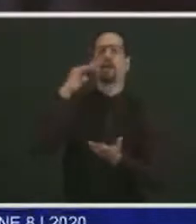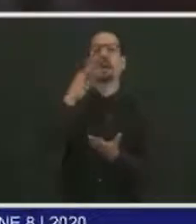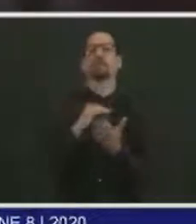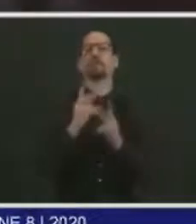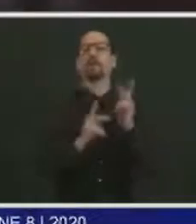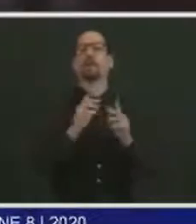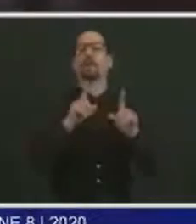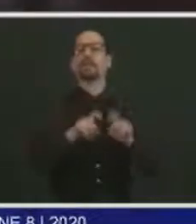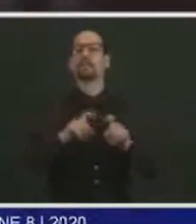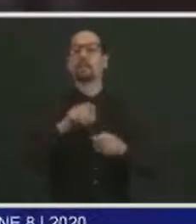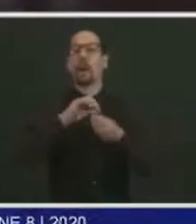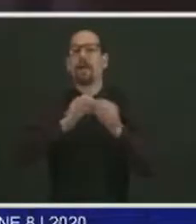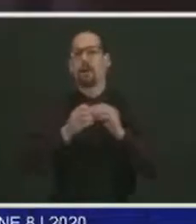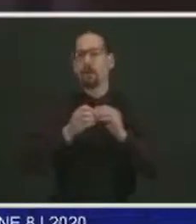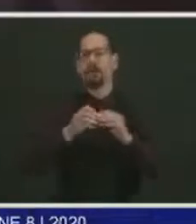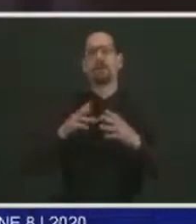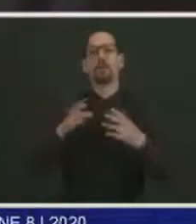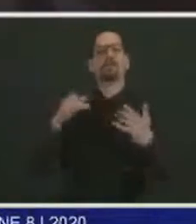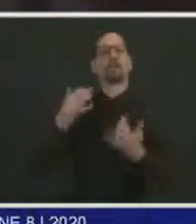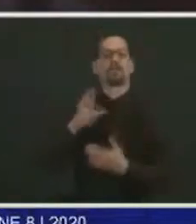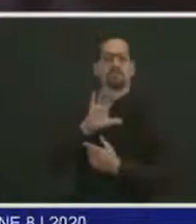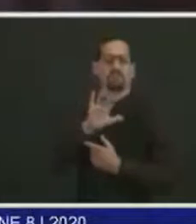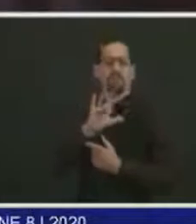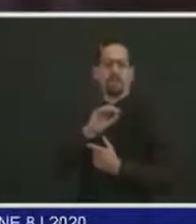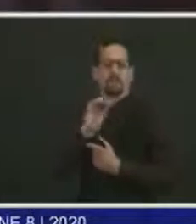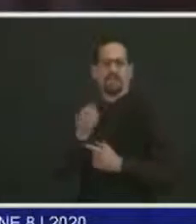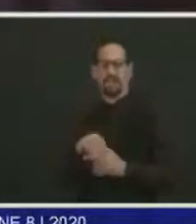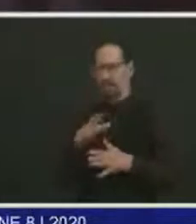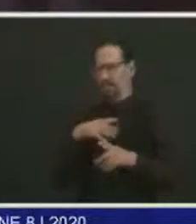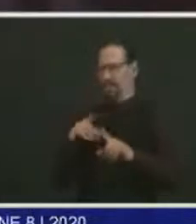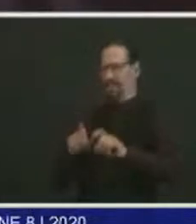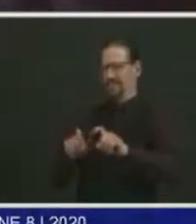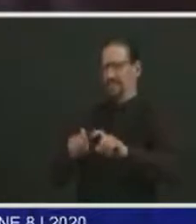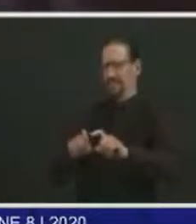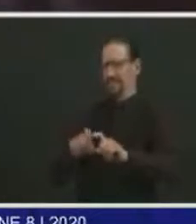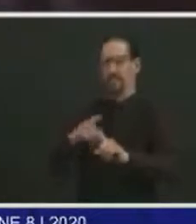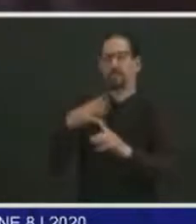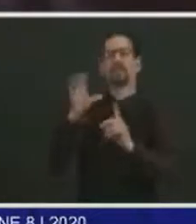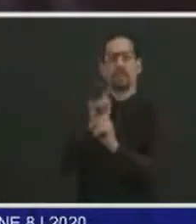a 25% of the people we tested were positive.